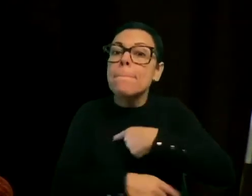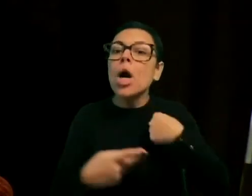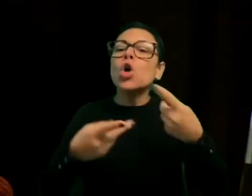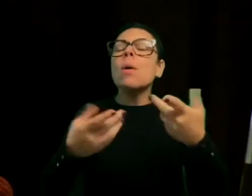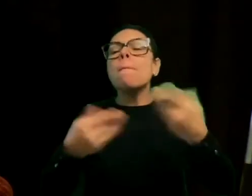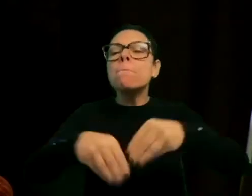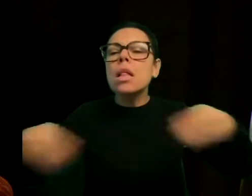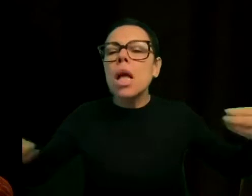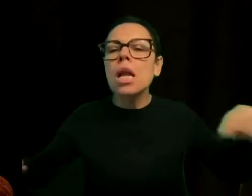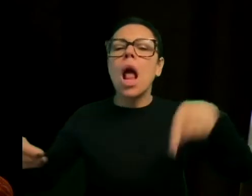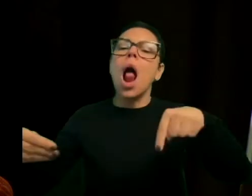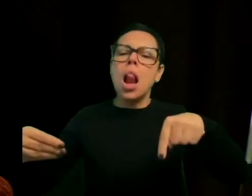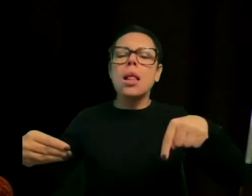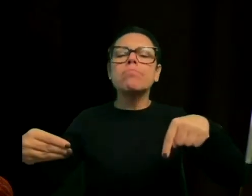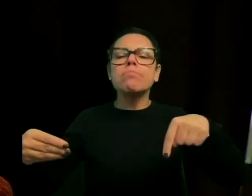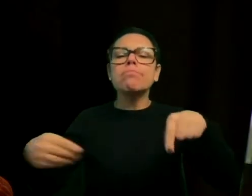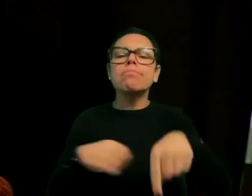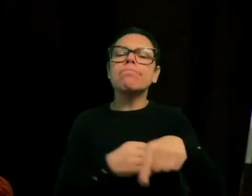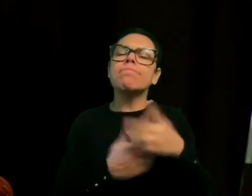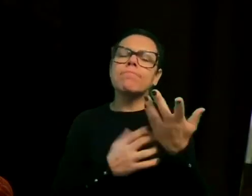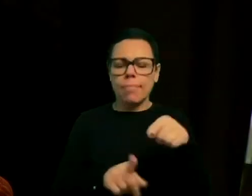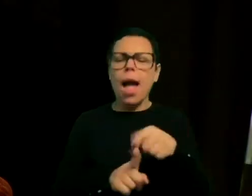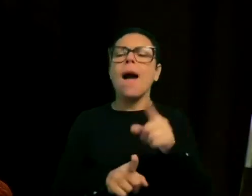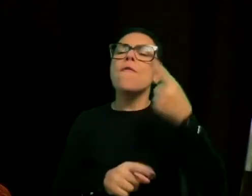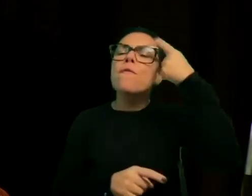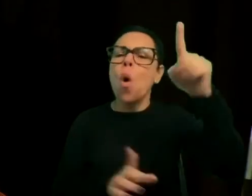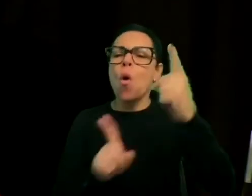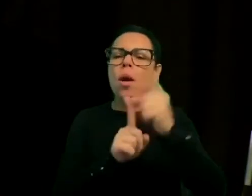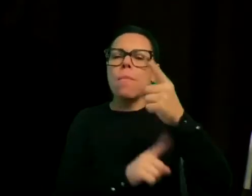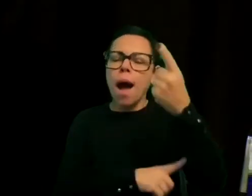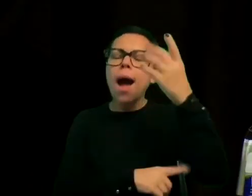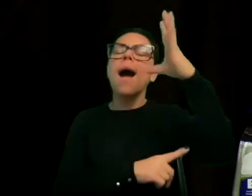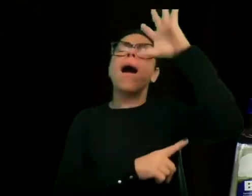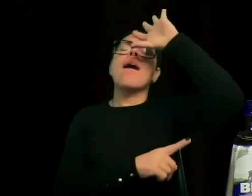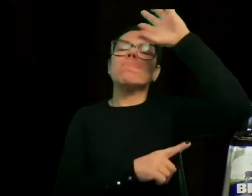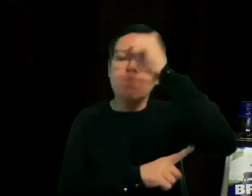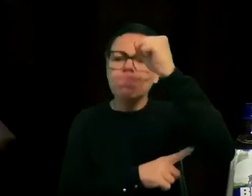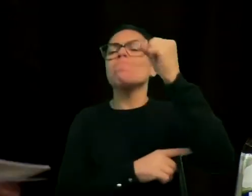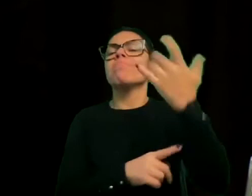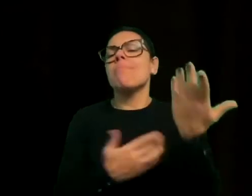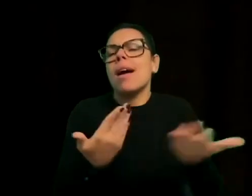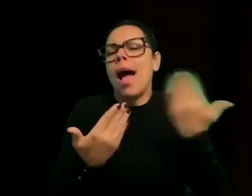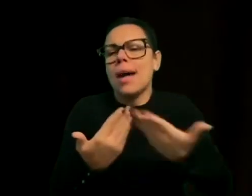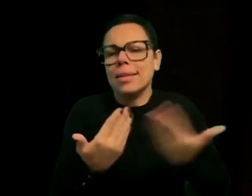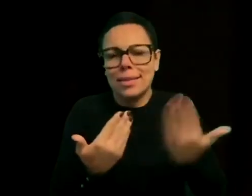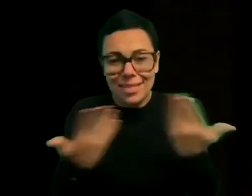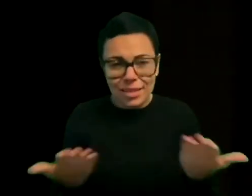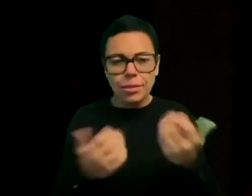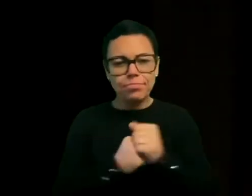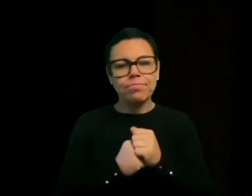on public procurement contracts. We really try to identify which phases are there in a